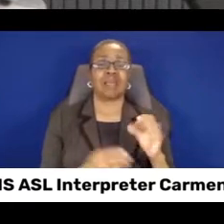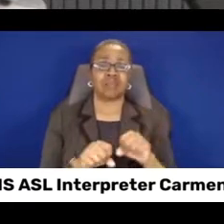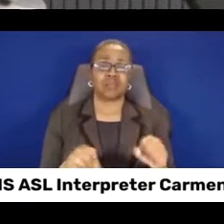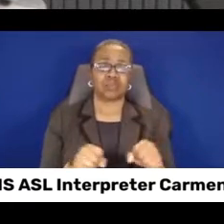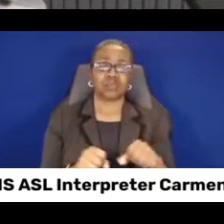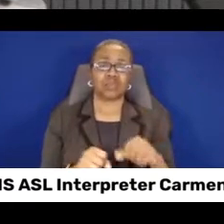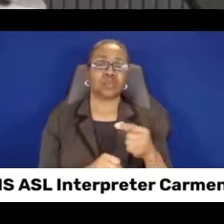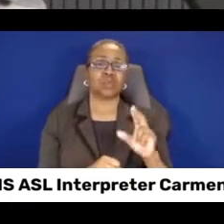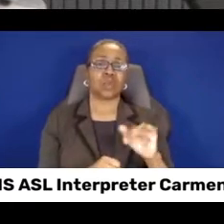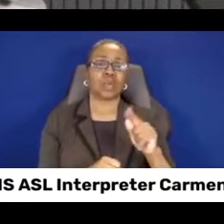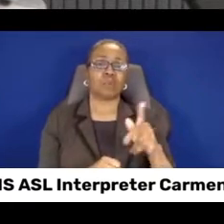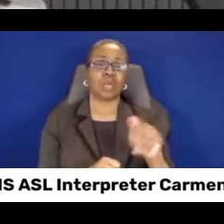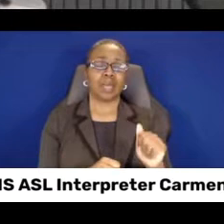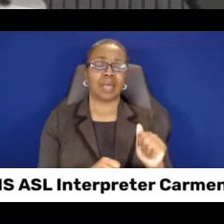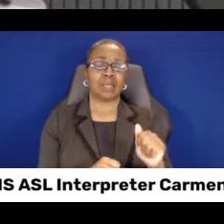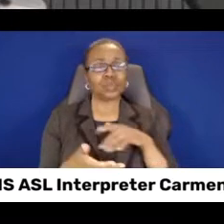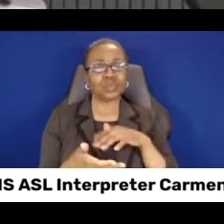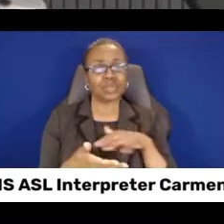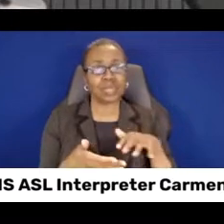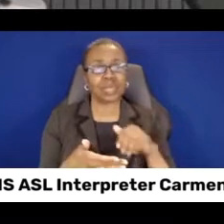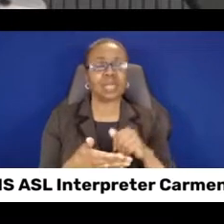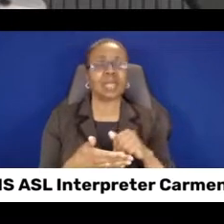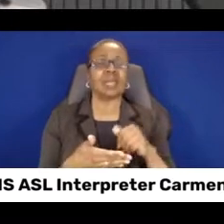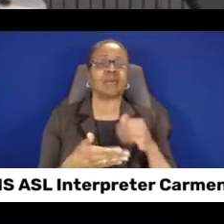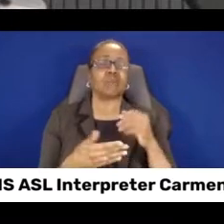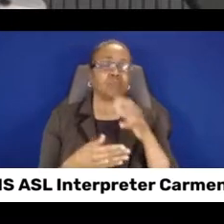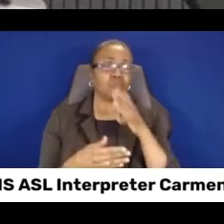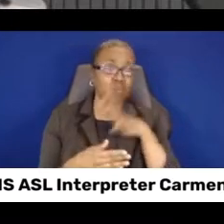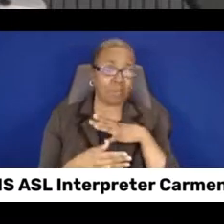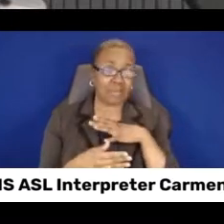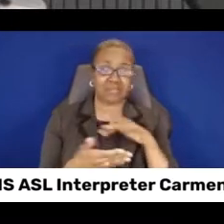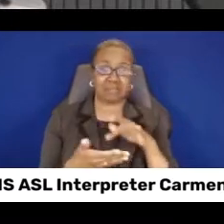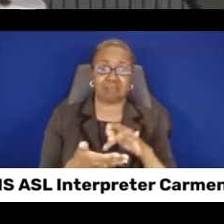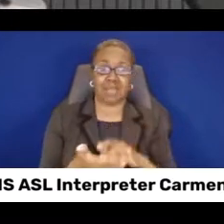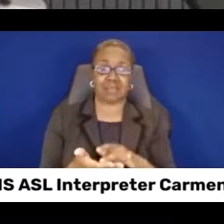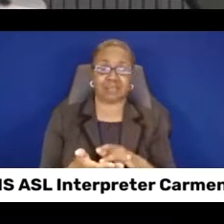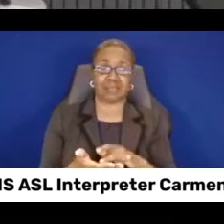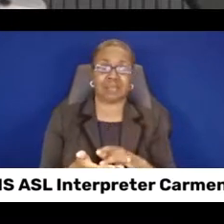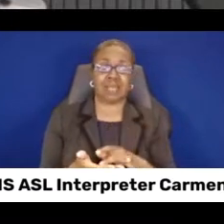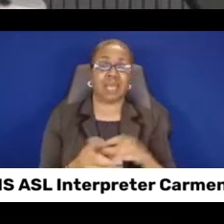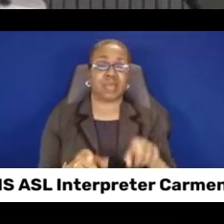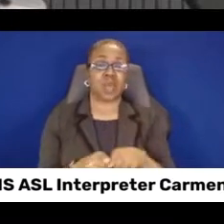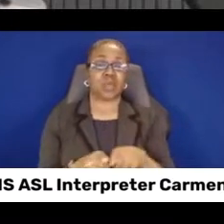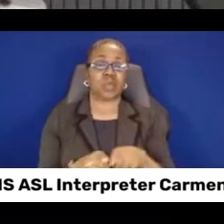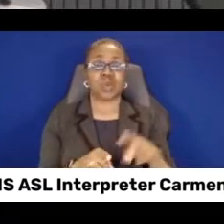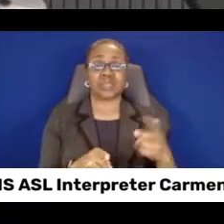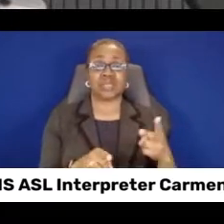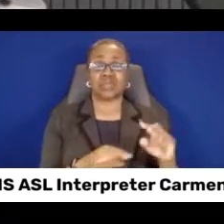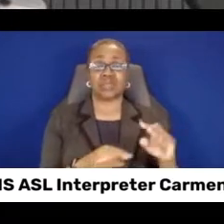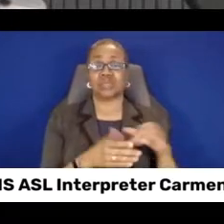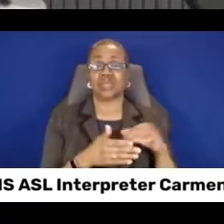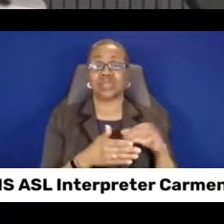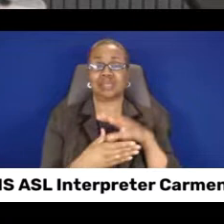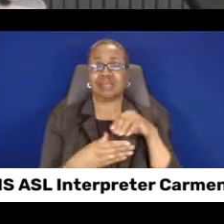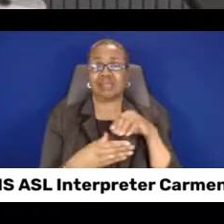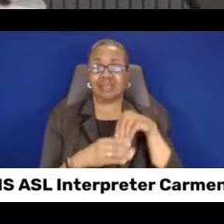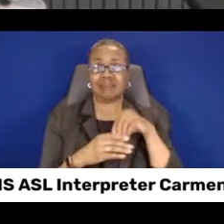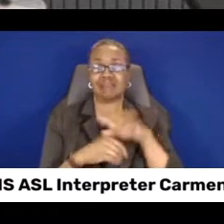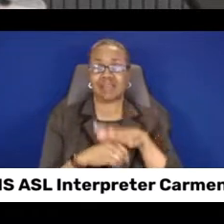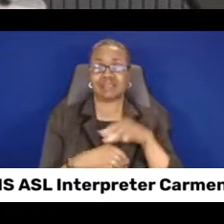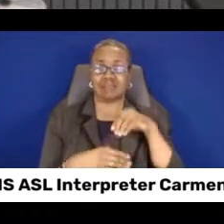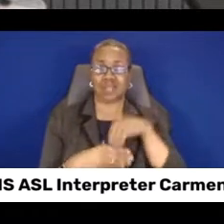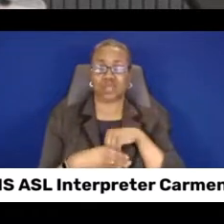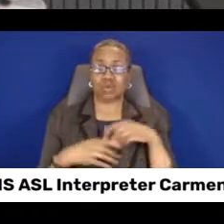traditional medicine for women's health, and in 2007, a second Fulbright to study the effects of internal conflict and relocation